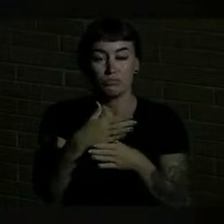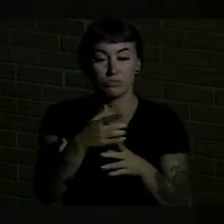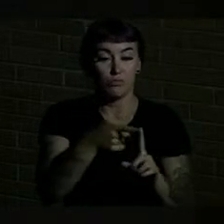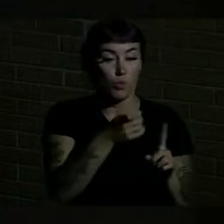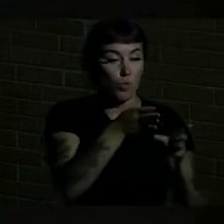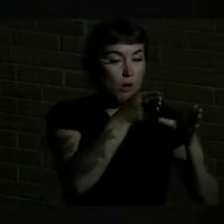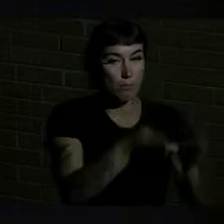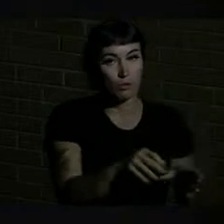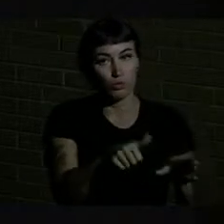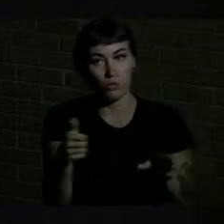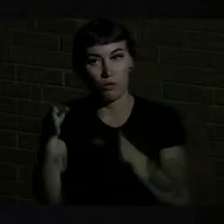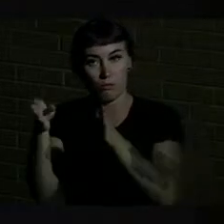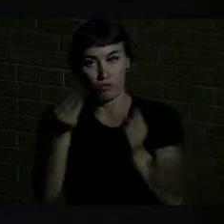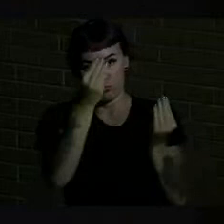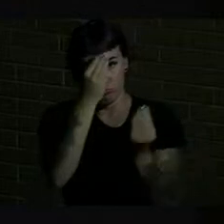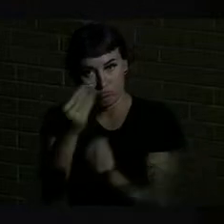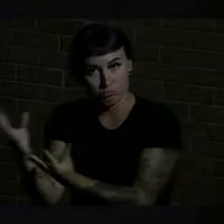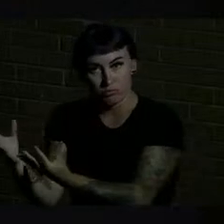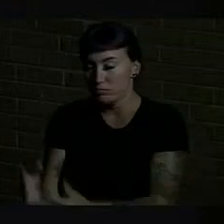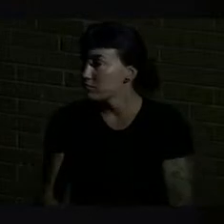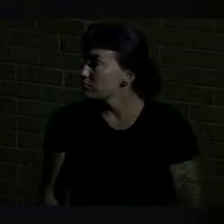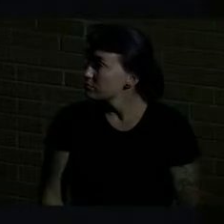to another.